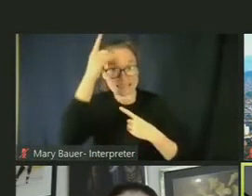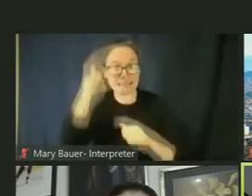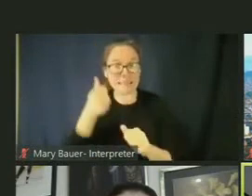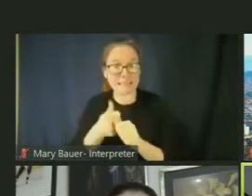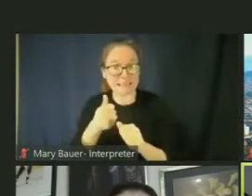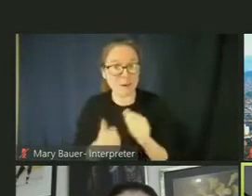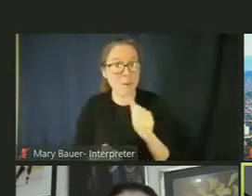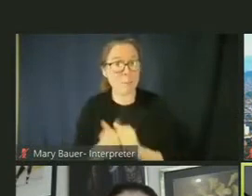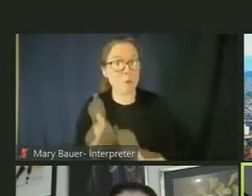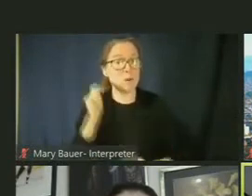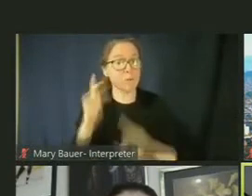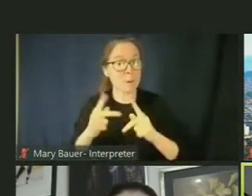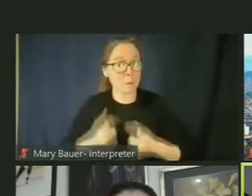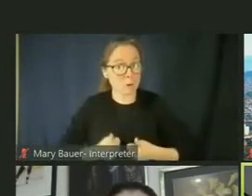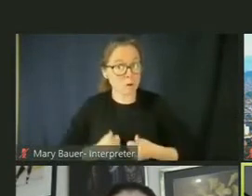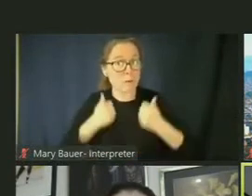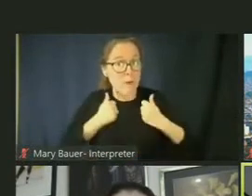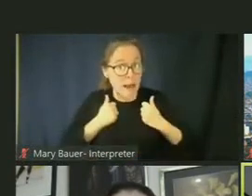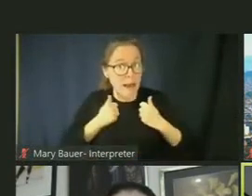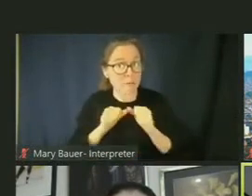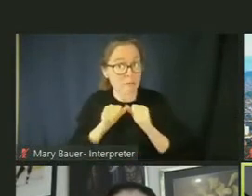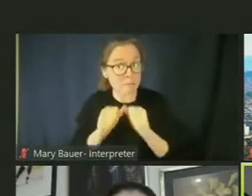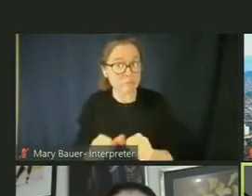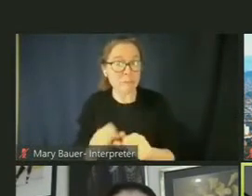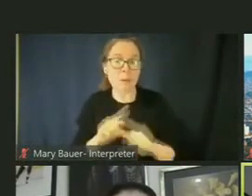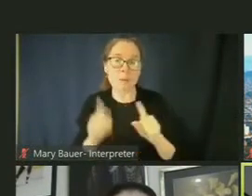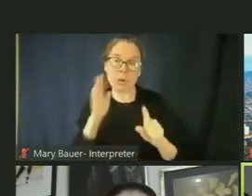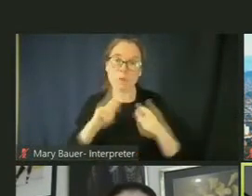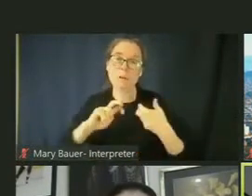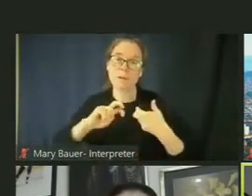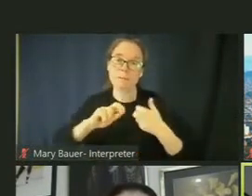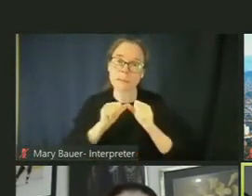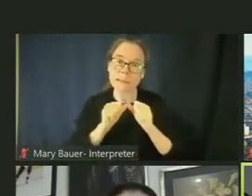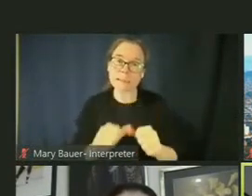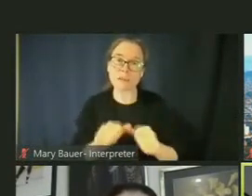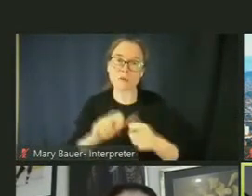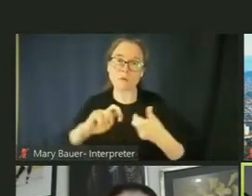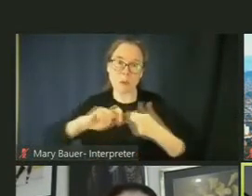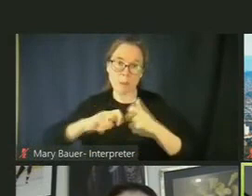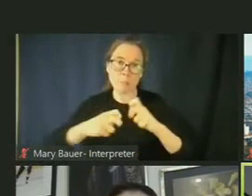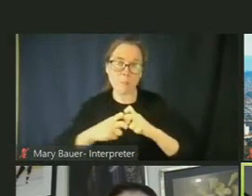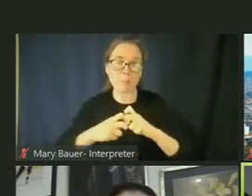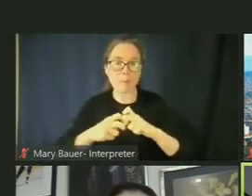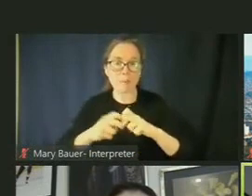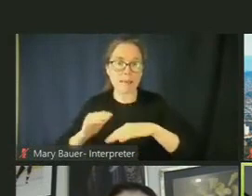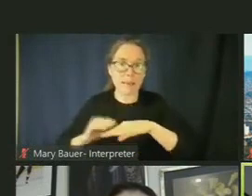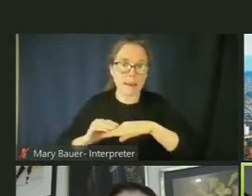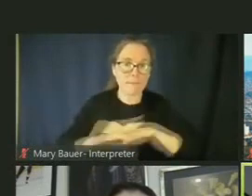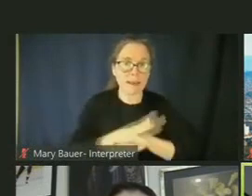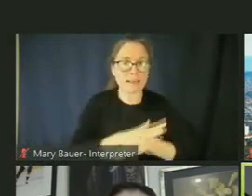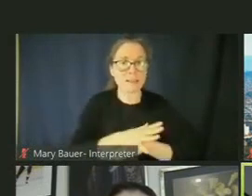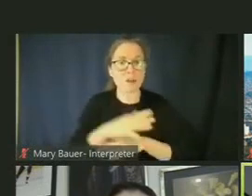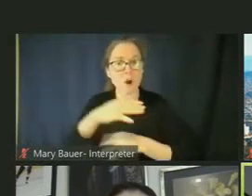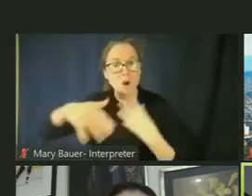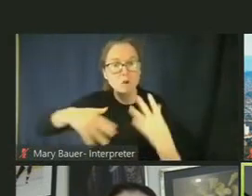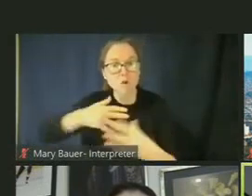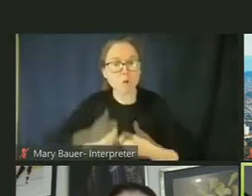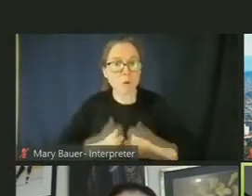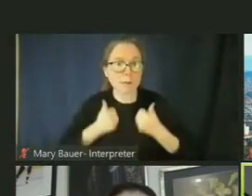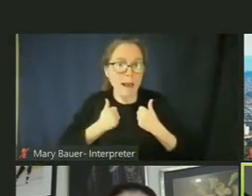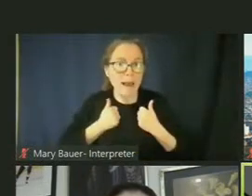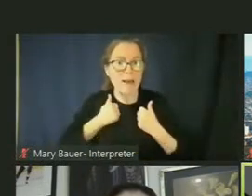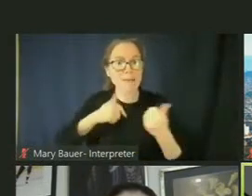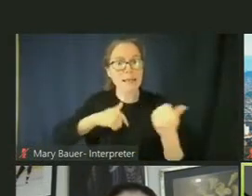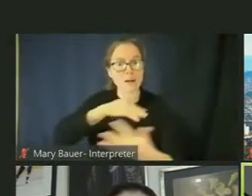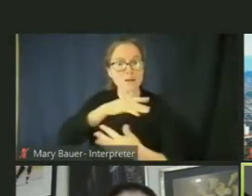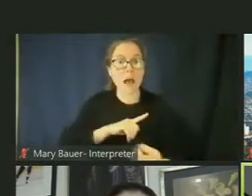people survive, but will continue to be an issue affecting our day-to-day social lives, interactions, until we're able to